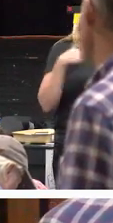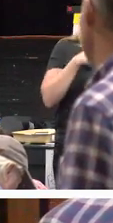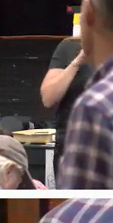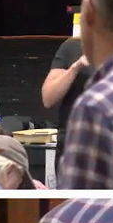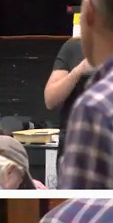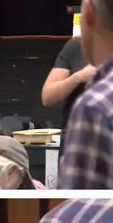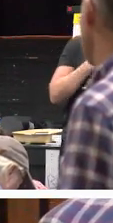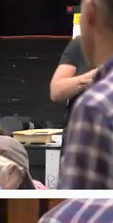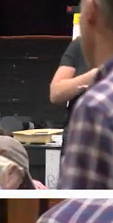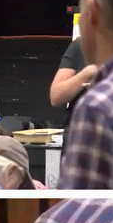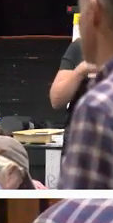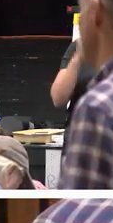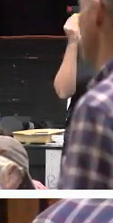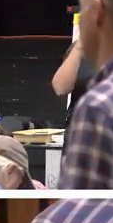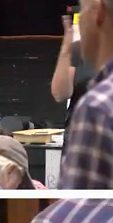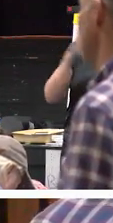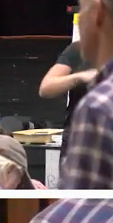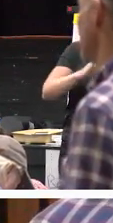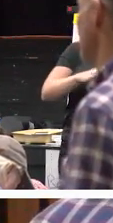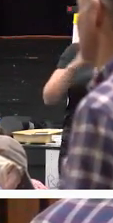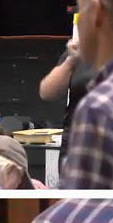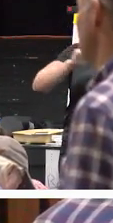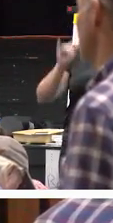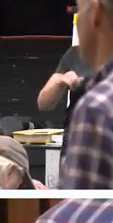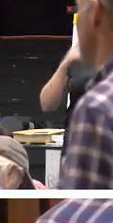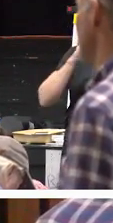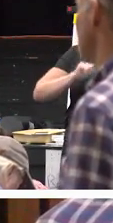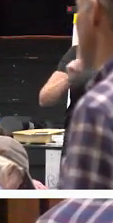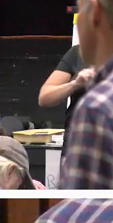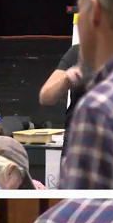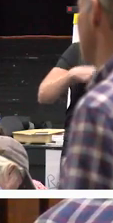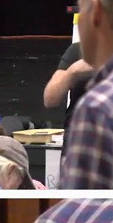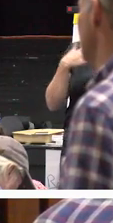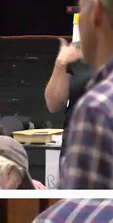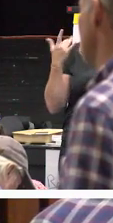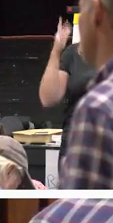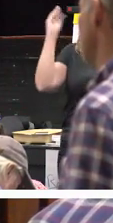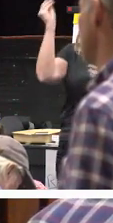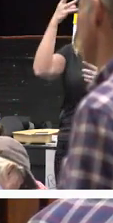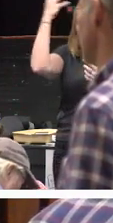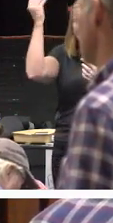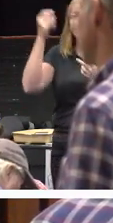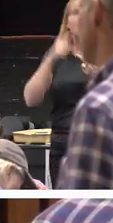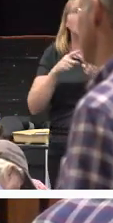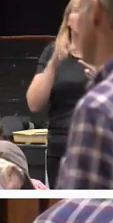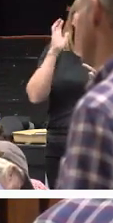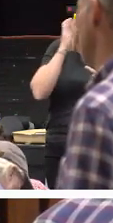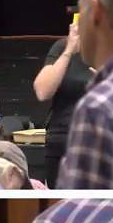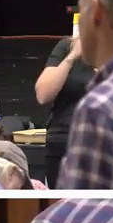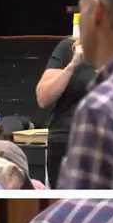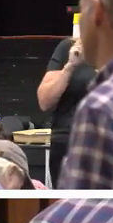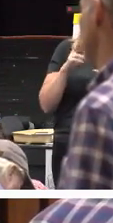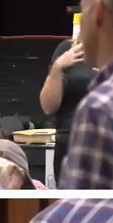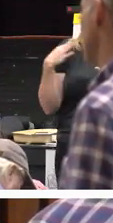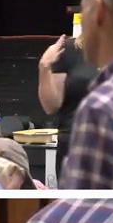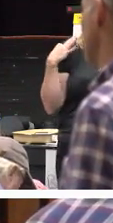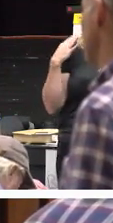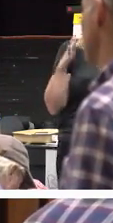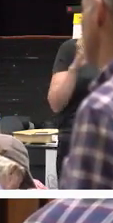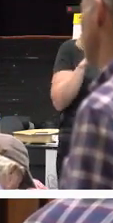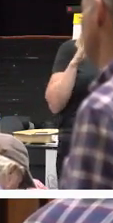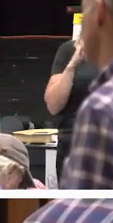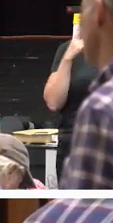broad notification systems for different types of events using a siren, local radio, and mobilizing a volunteer network